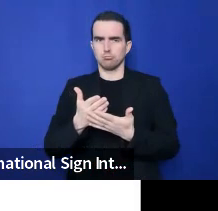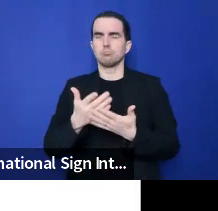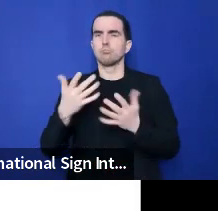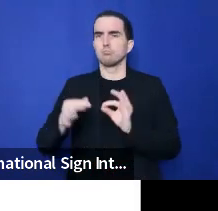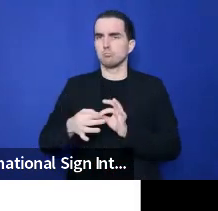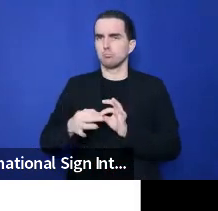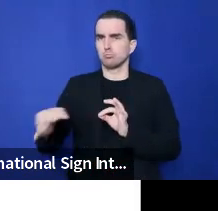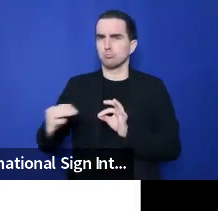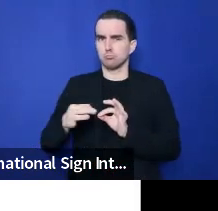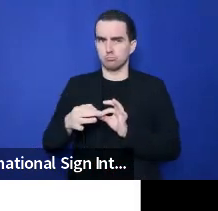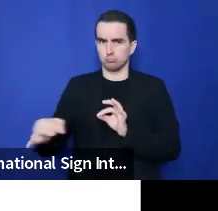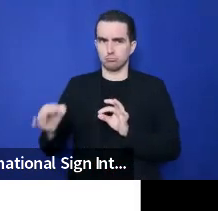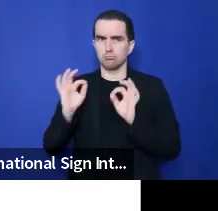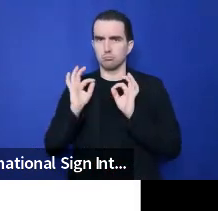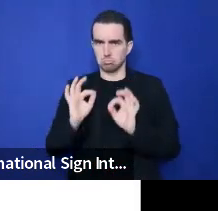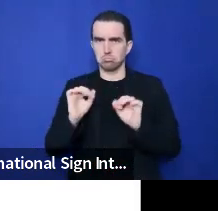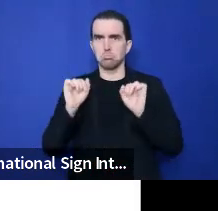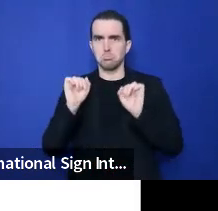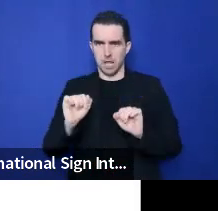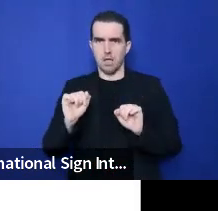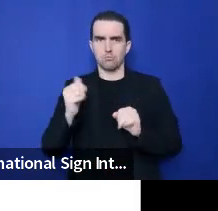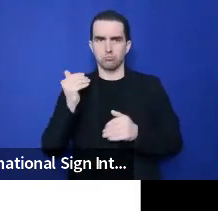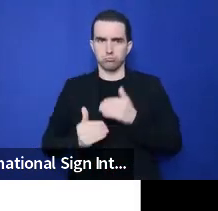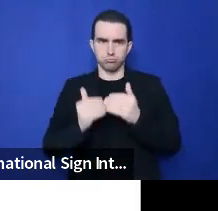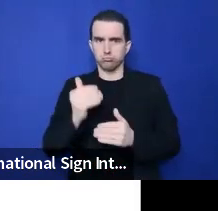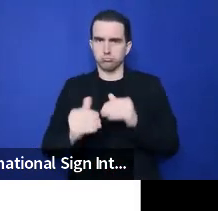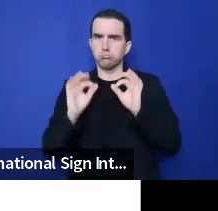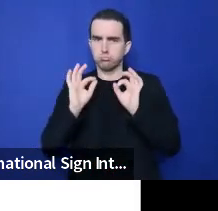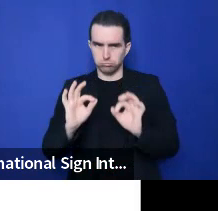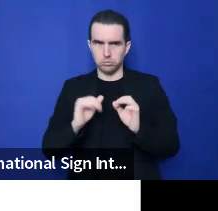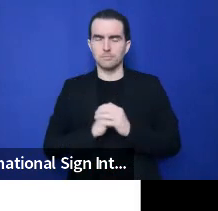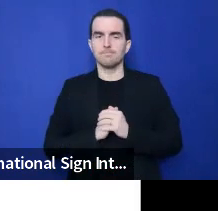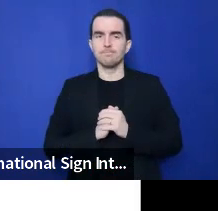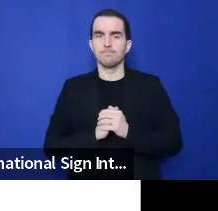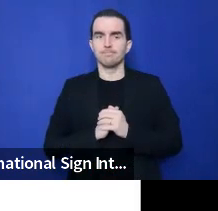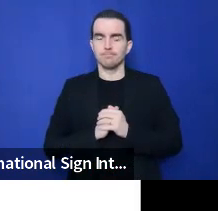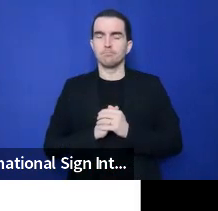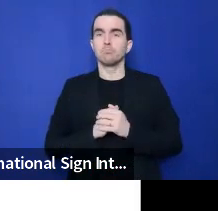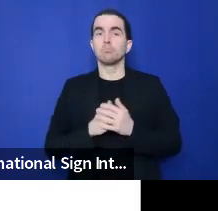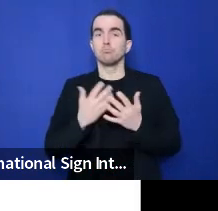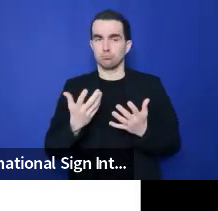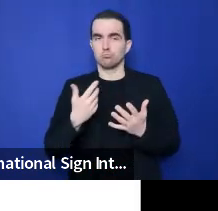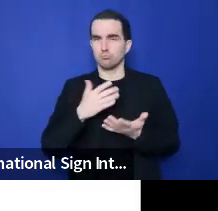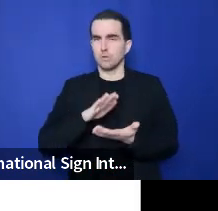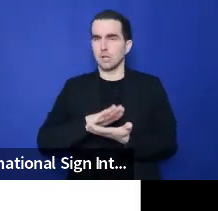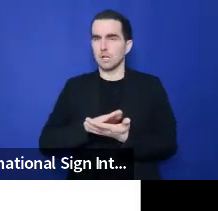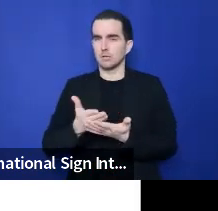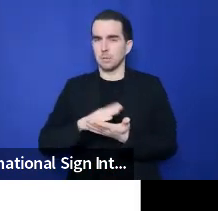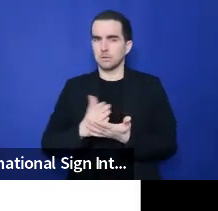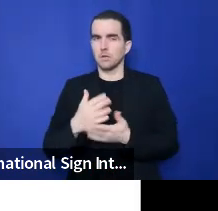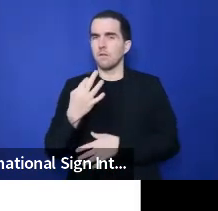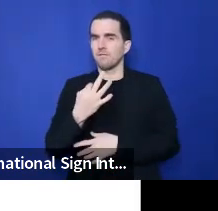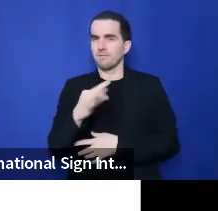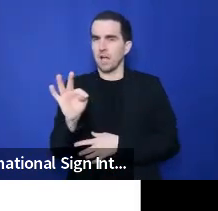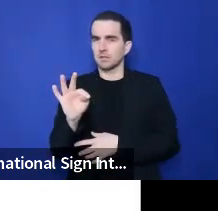interpretation available in French, Spanish, Arabic, and Russian. And the slides shows how